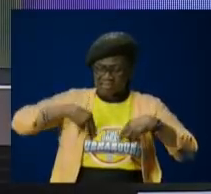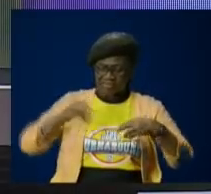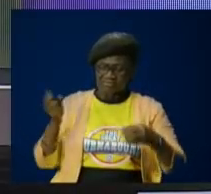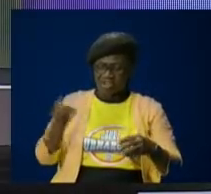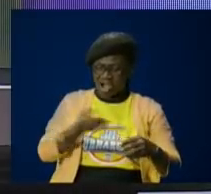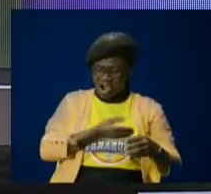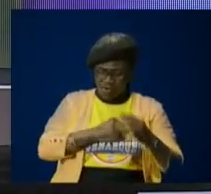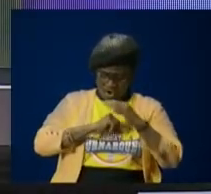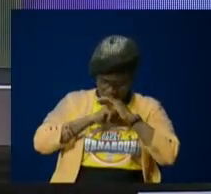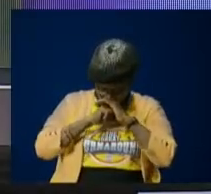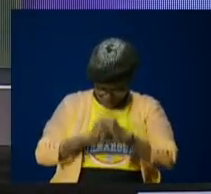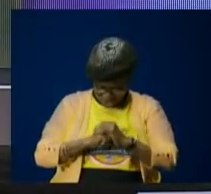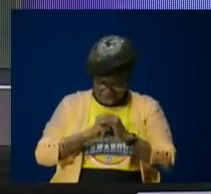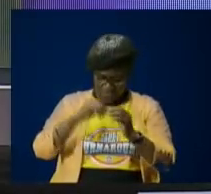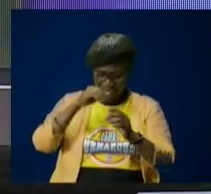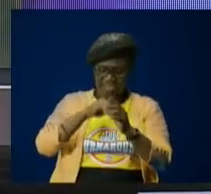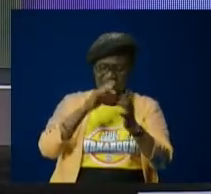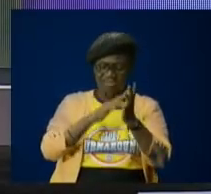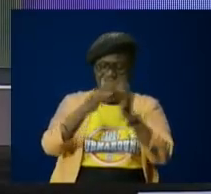Jesus' name.